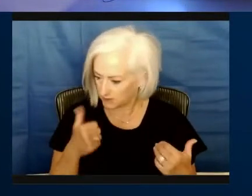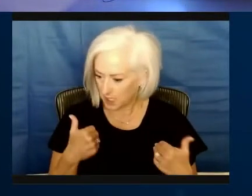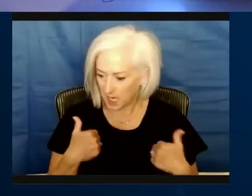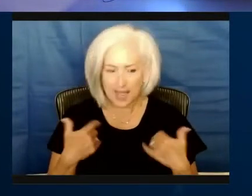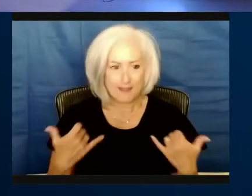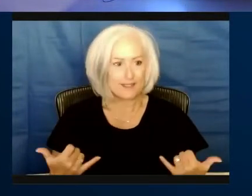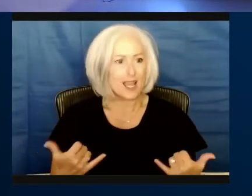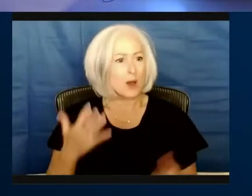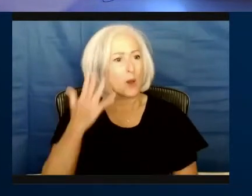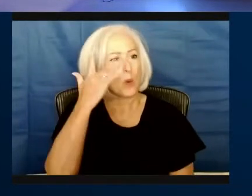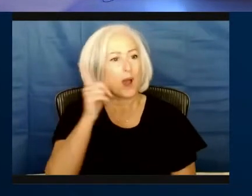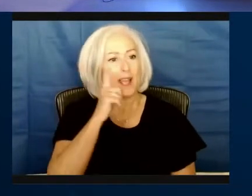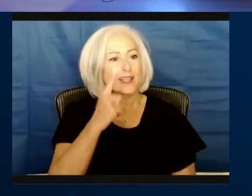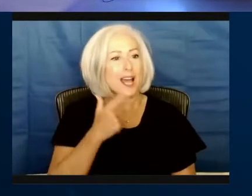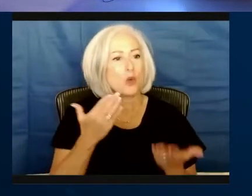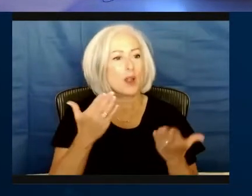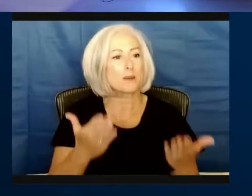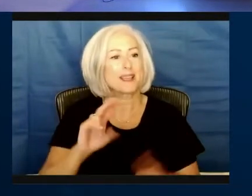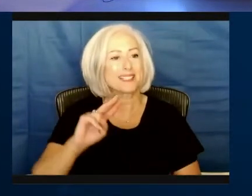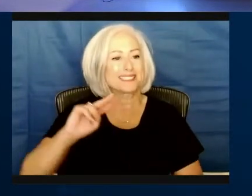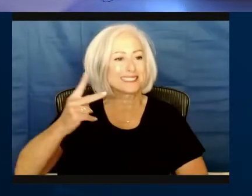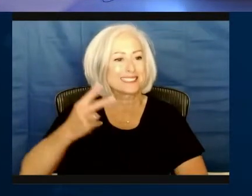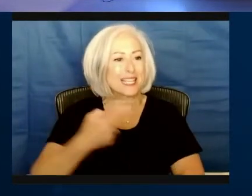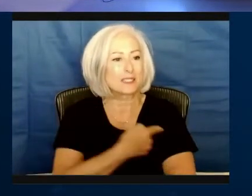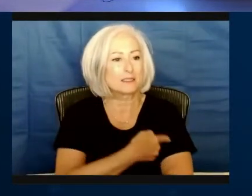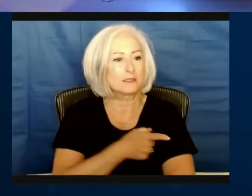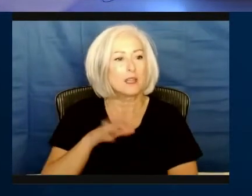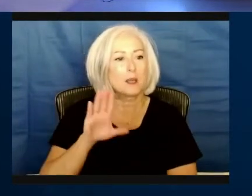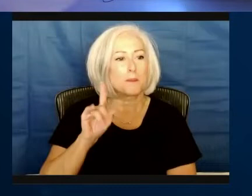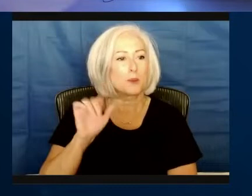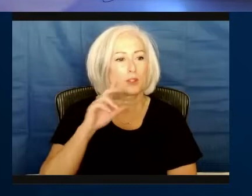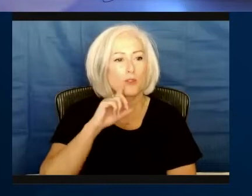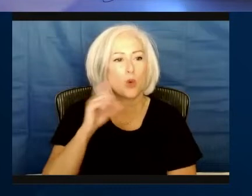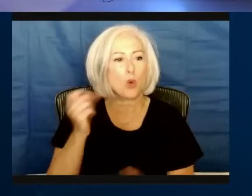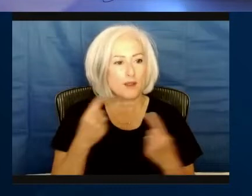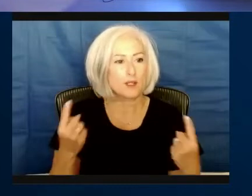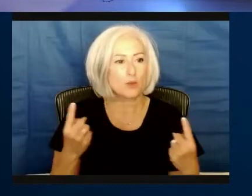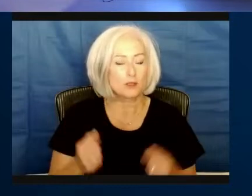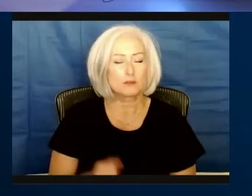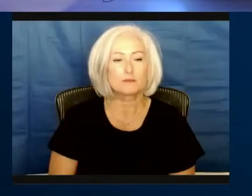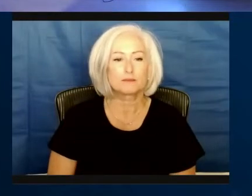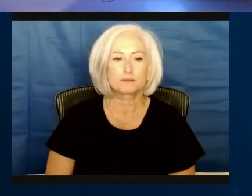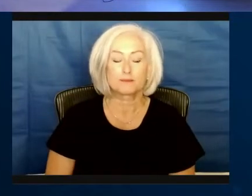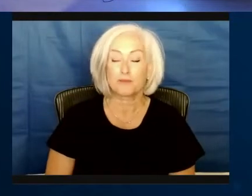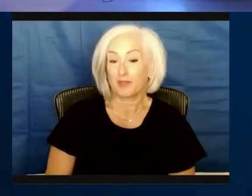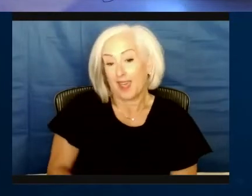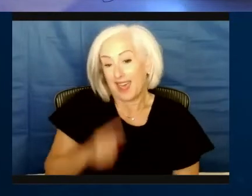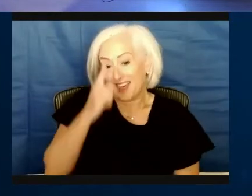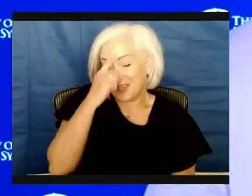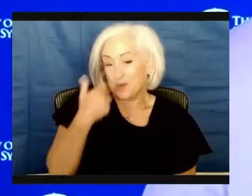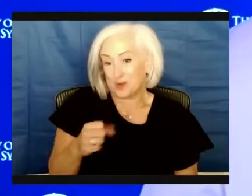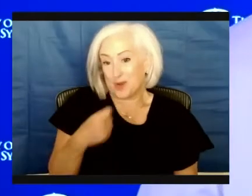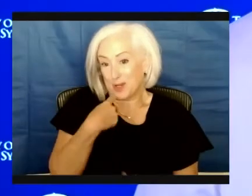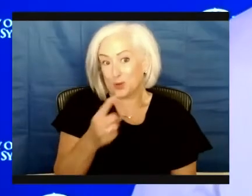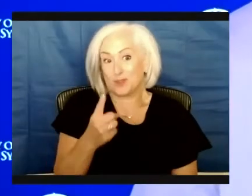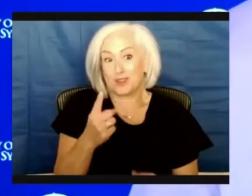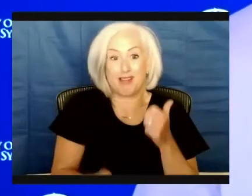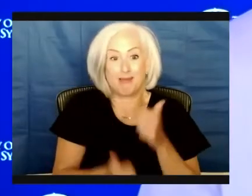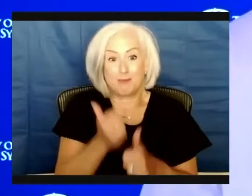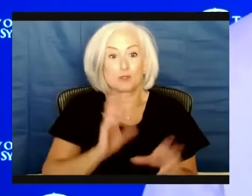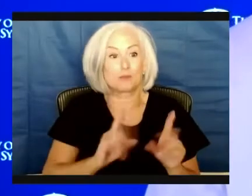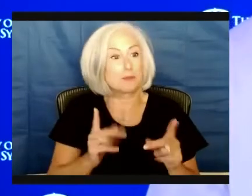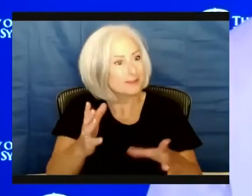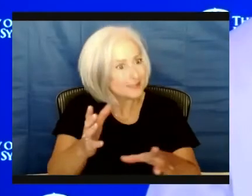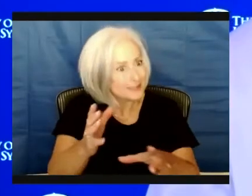booster for everyone? I think we're trying to tell most people to go get that second booster. Yeah, so currently, if you are